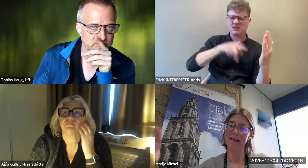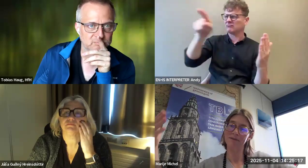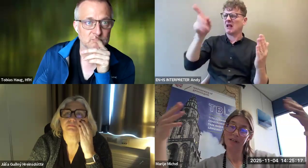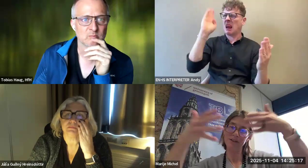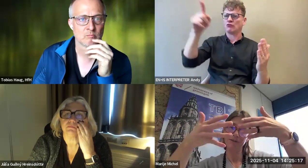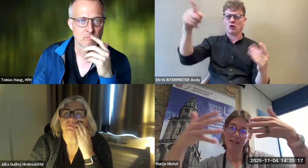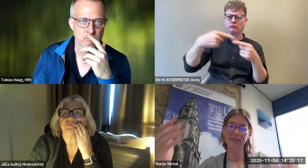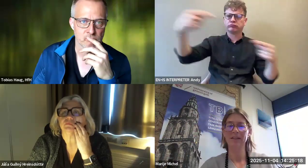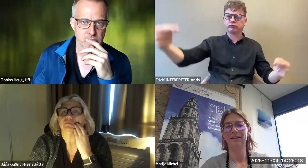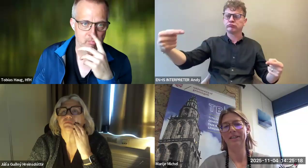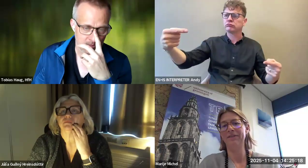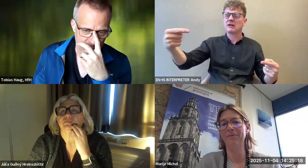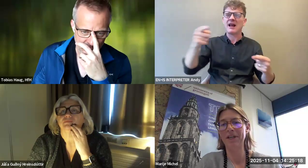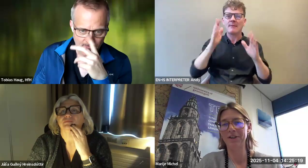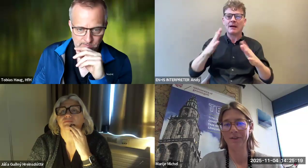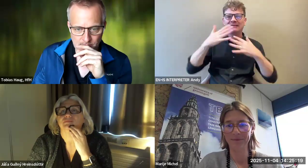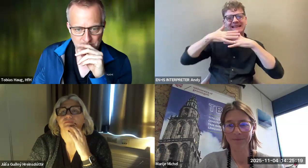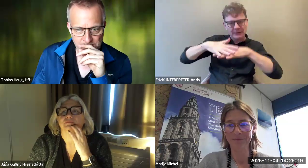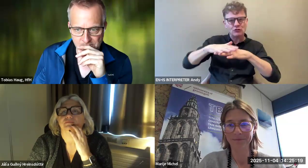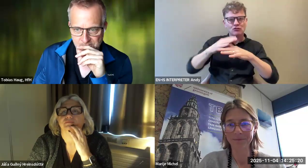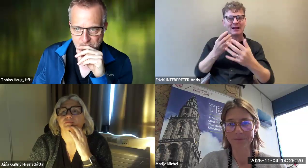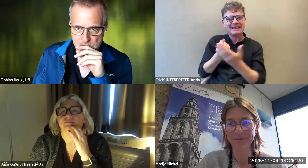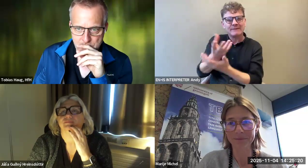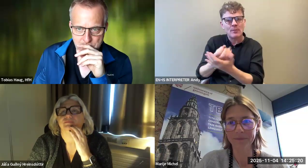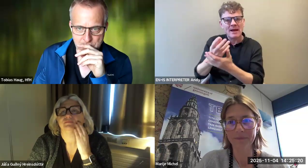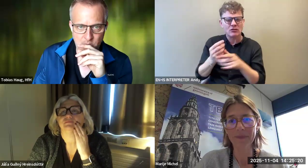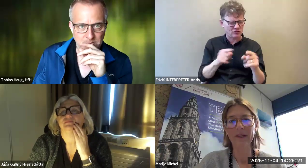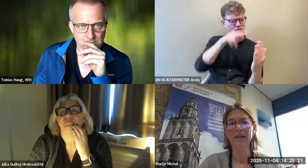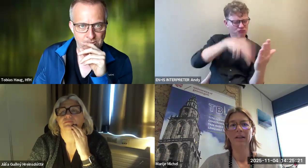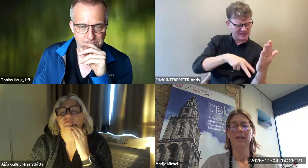they basically have to integrate the information.